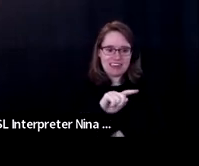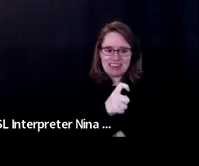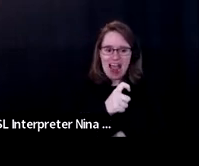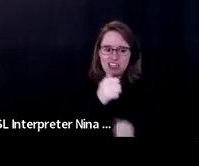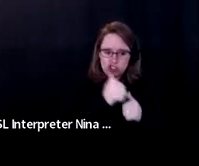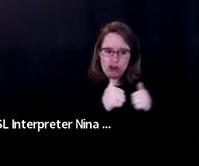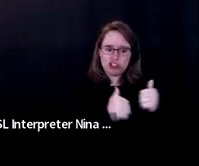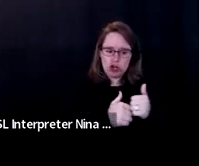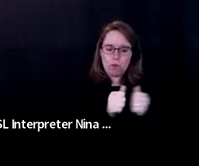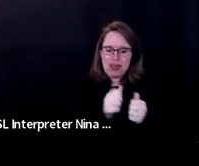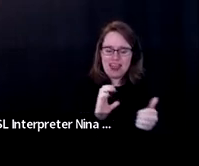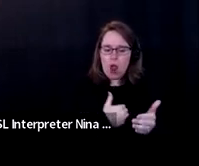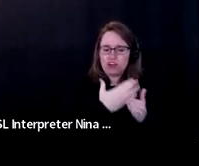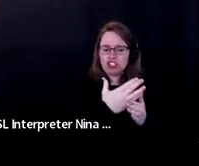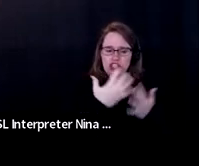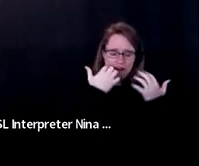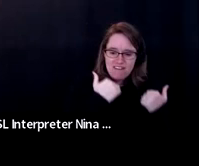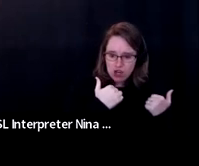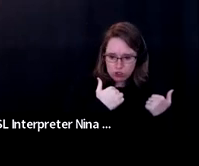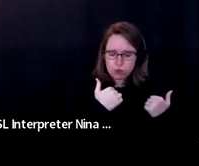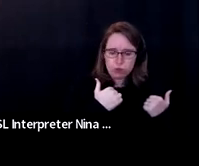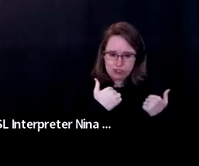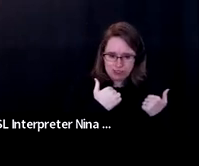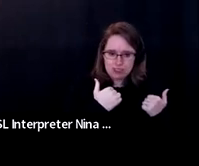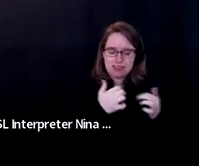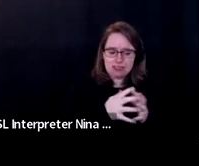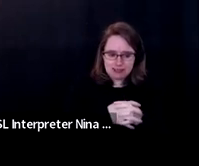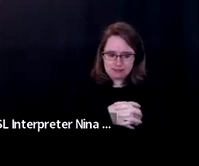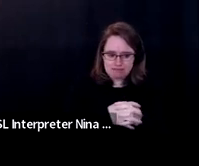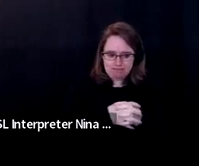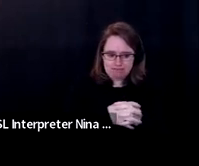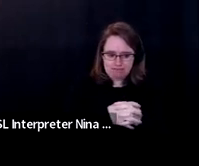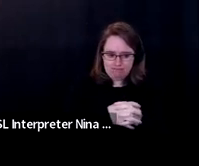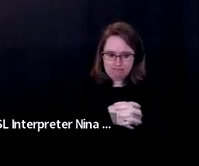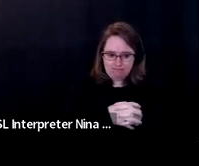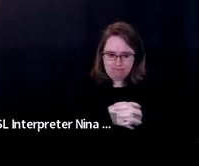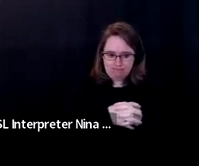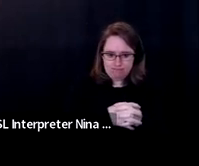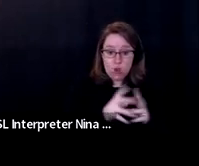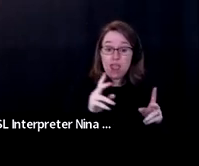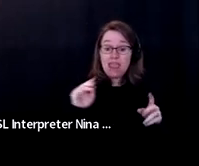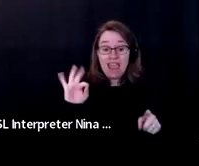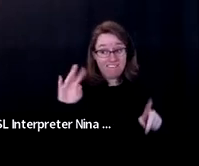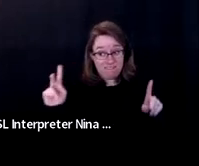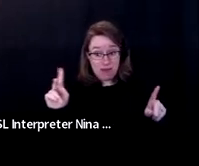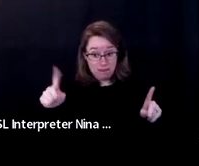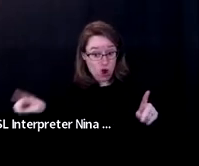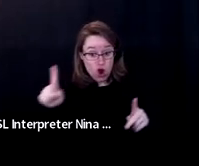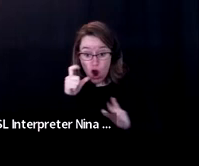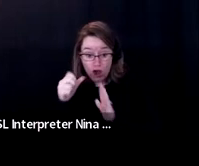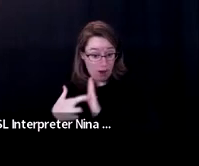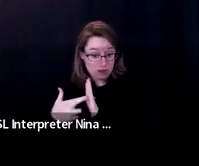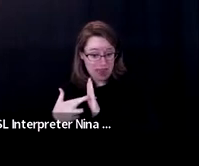value when a lot of folks' voices are not represented in our legislature or Congress? So